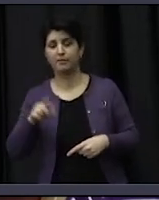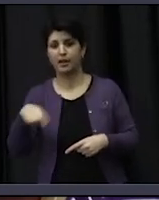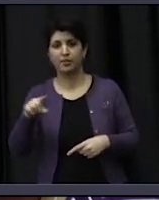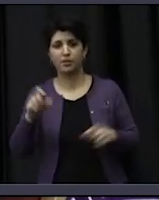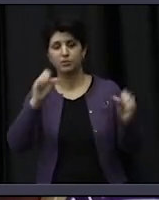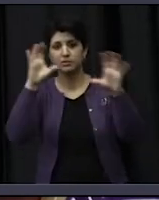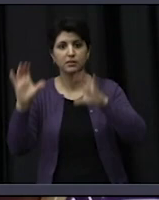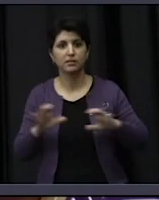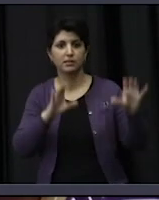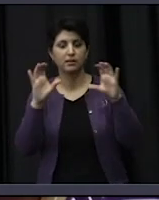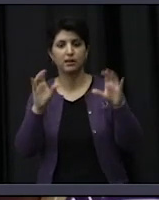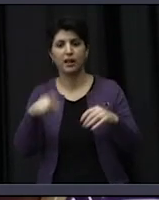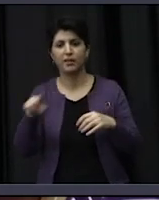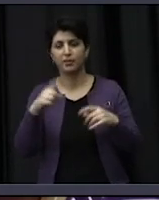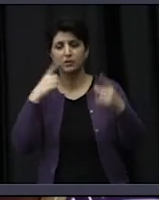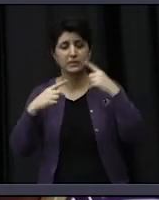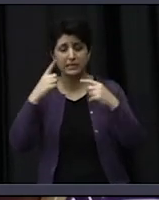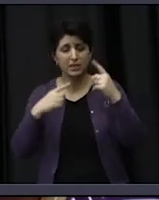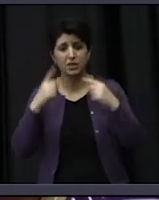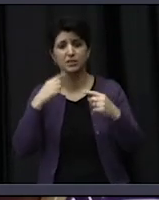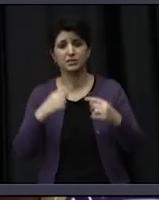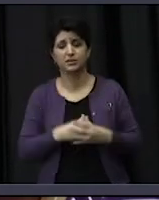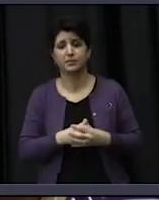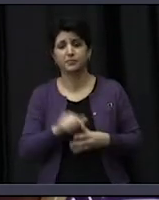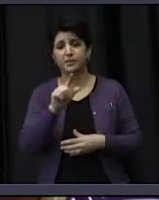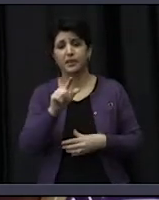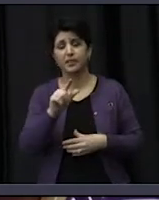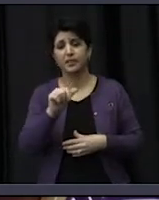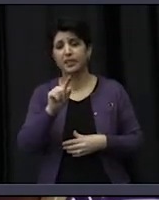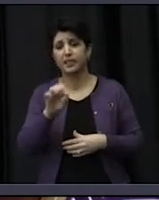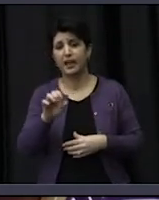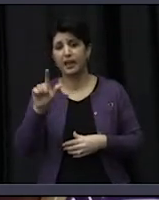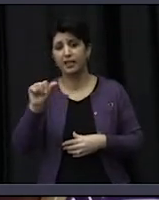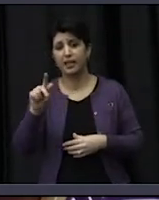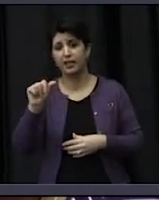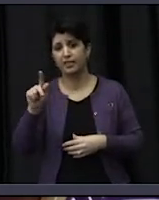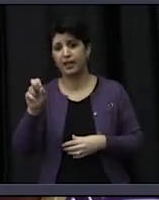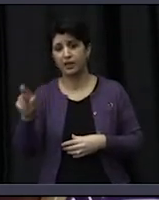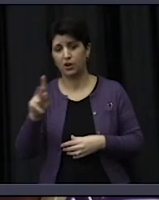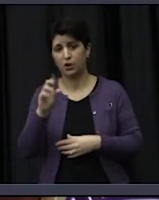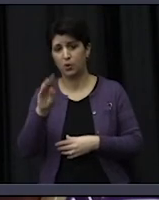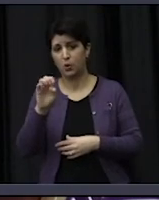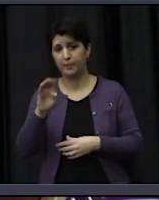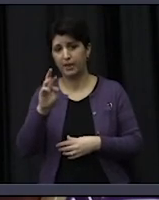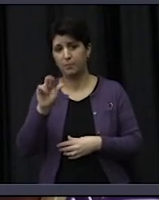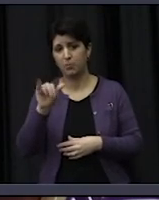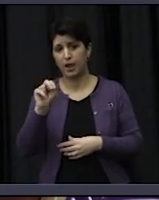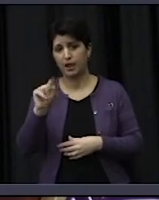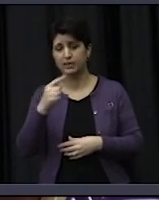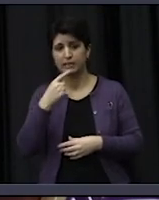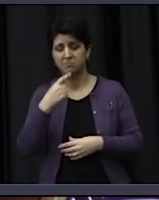countless tears. The late LA Laker Kobe Bryant once said, "I have self-doubt, I have